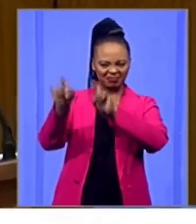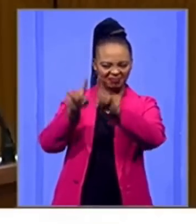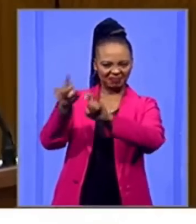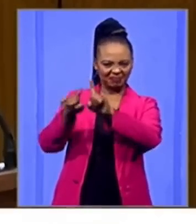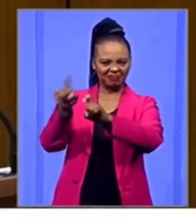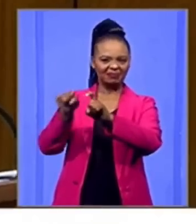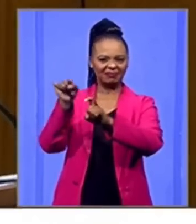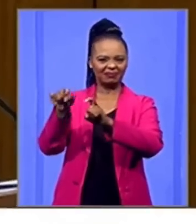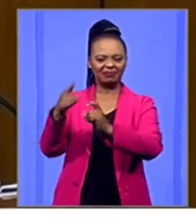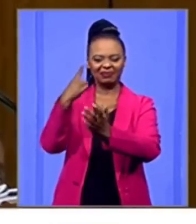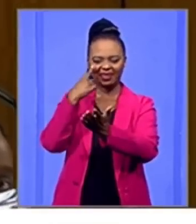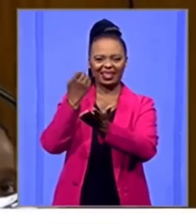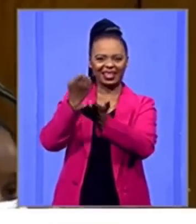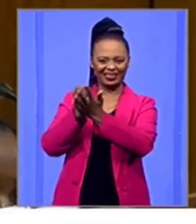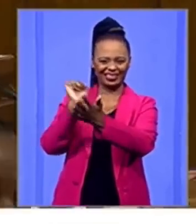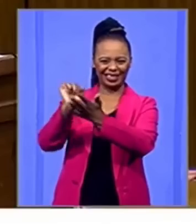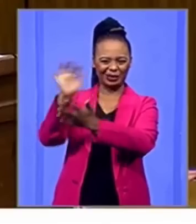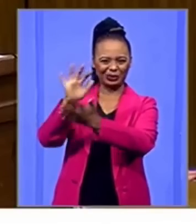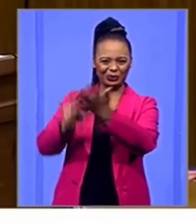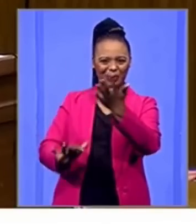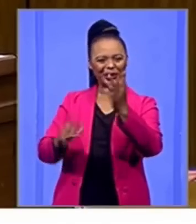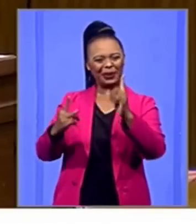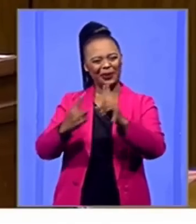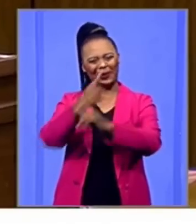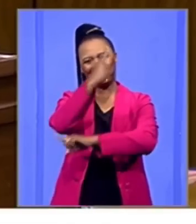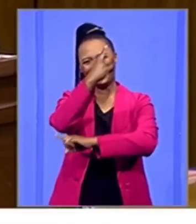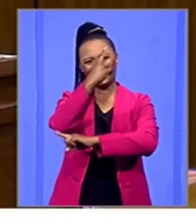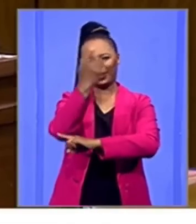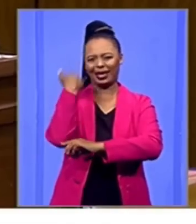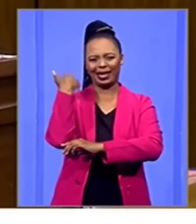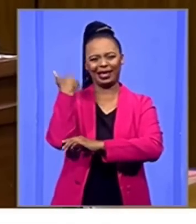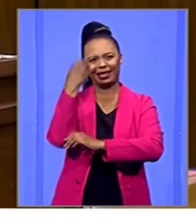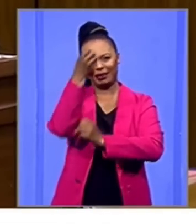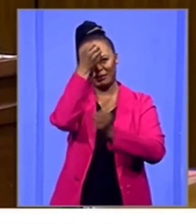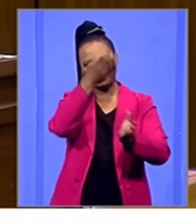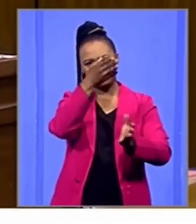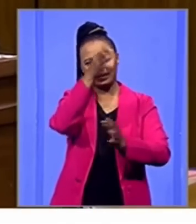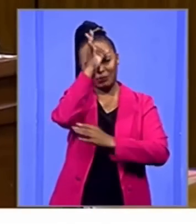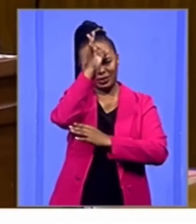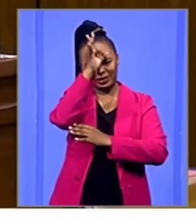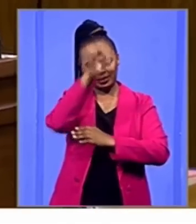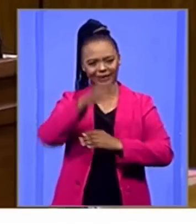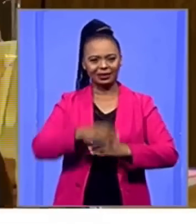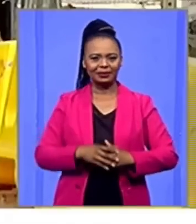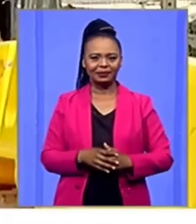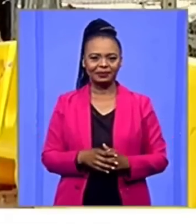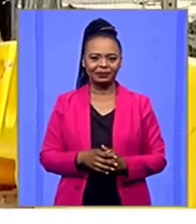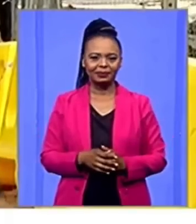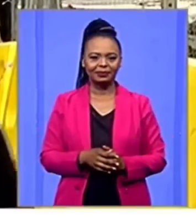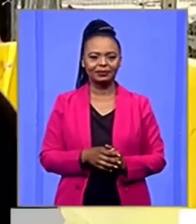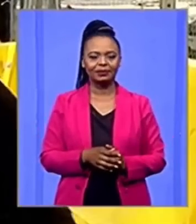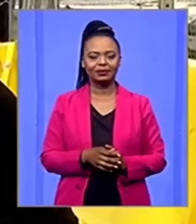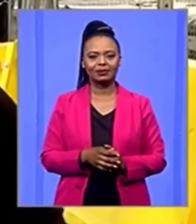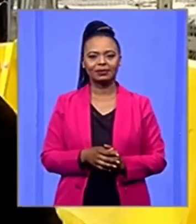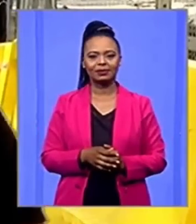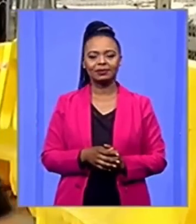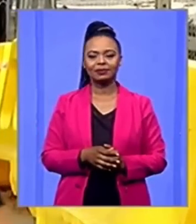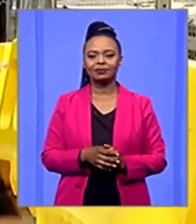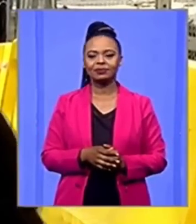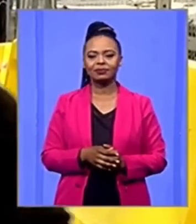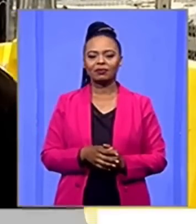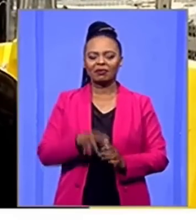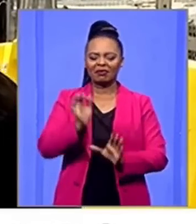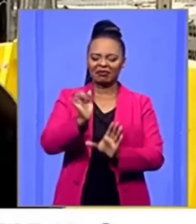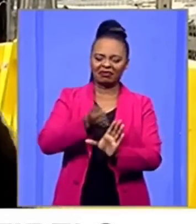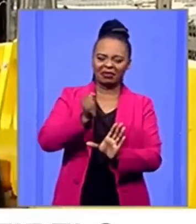bohlatse bjo bo ngwadilwego bo thulanago a bo filego maphodisa. We have kids, we have to cook, we